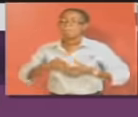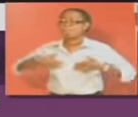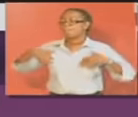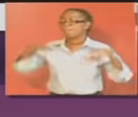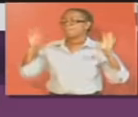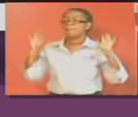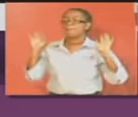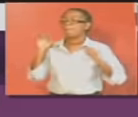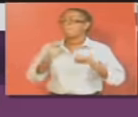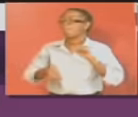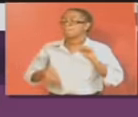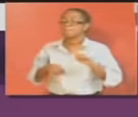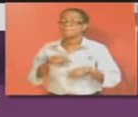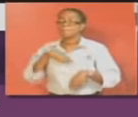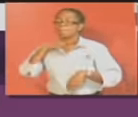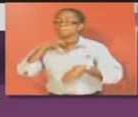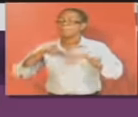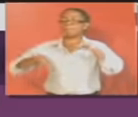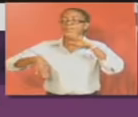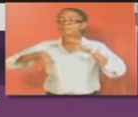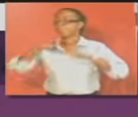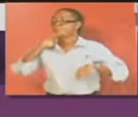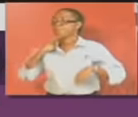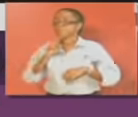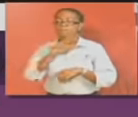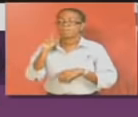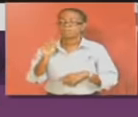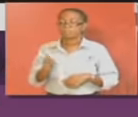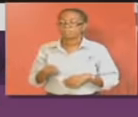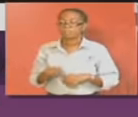what kind of impact do you think it has on